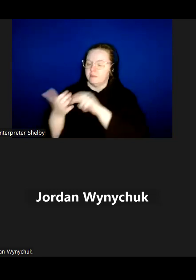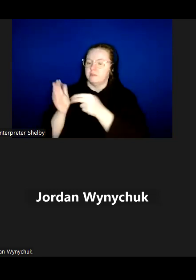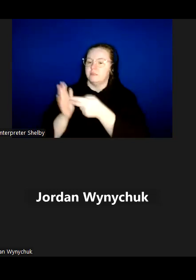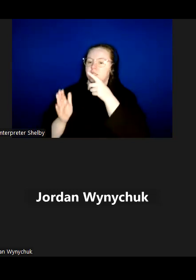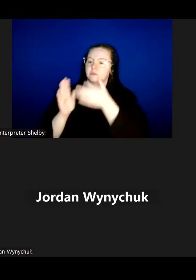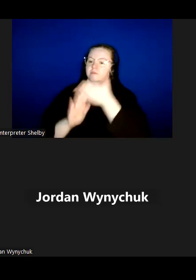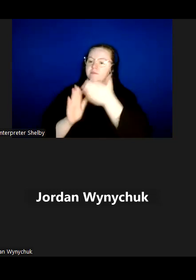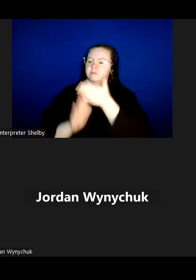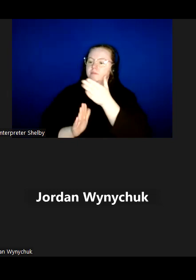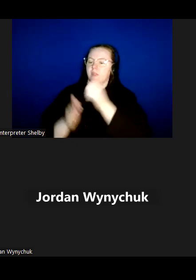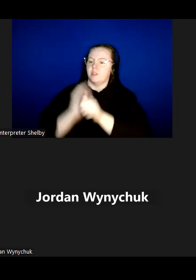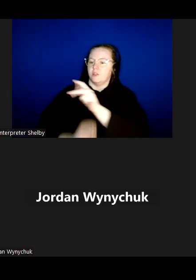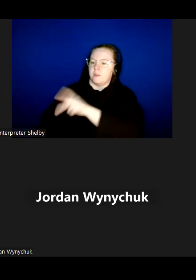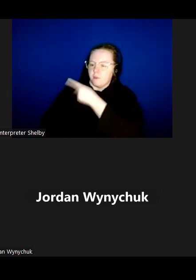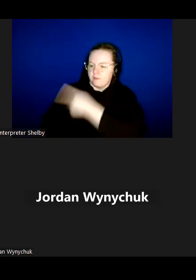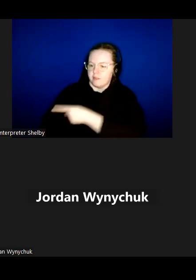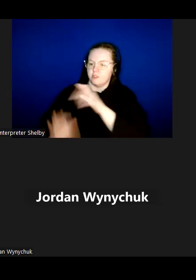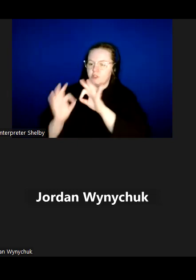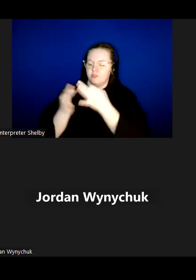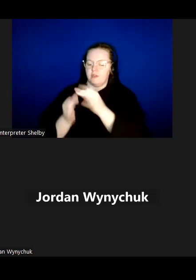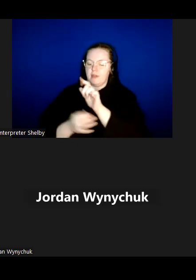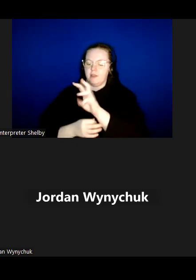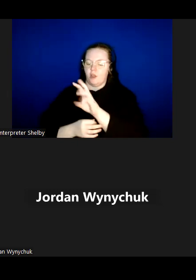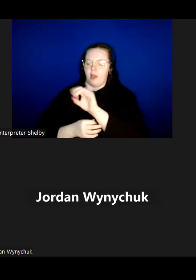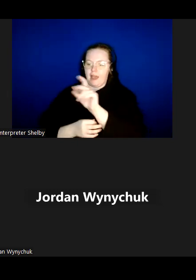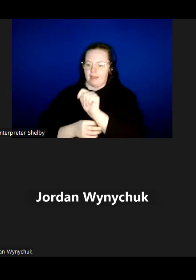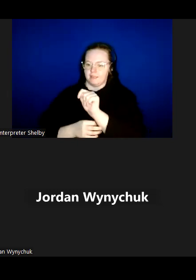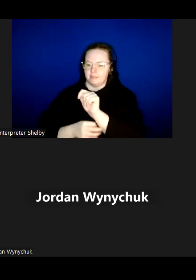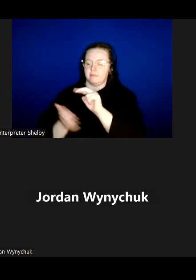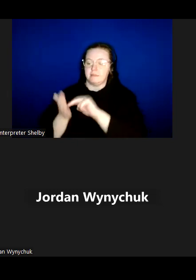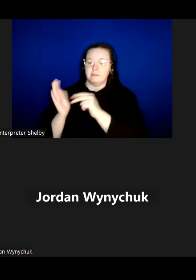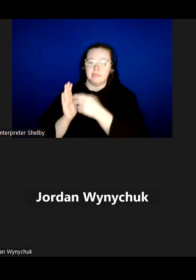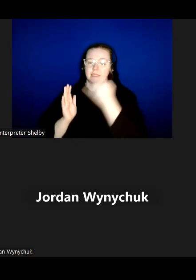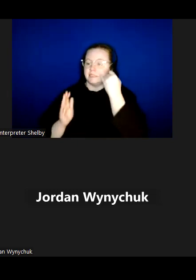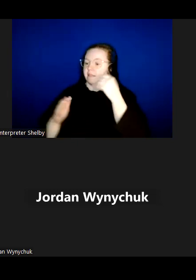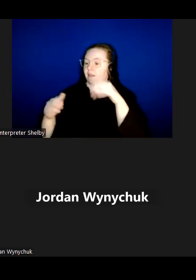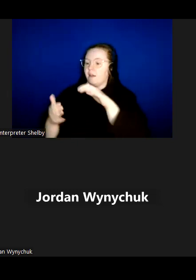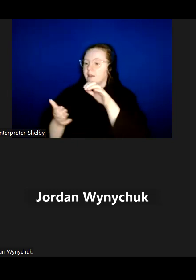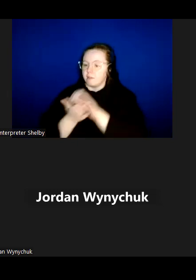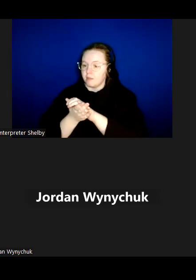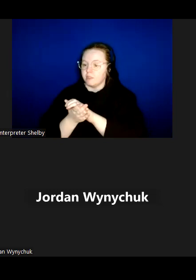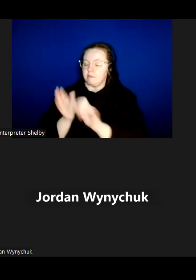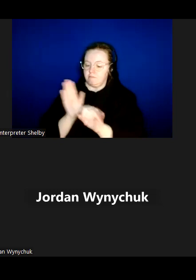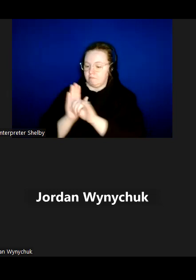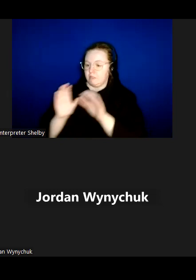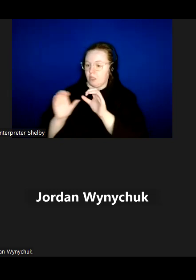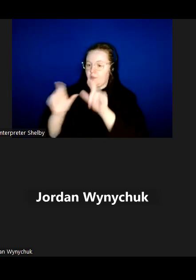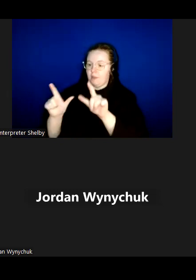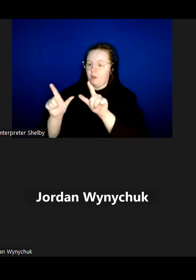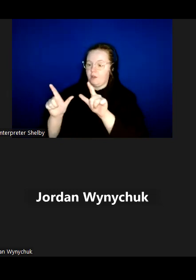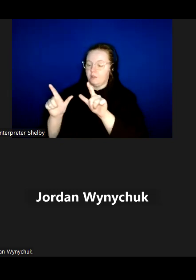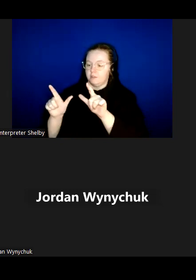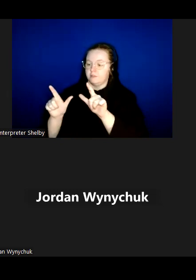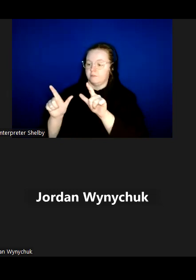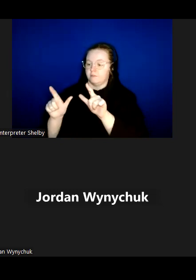Family Law Act. What that would say is that if you are non-married, so you're living common law, what you